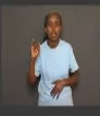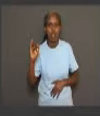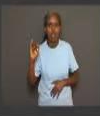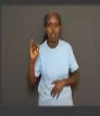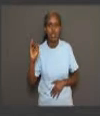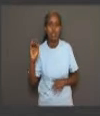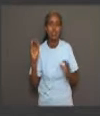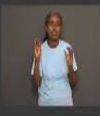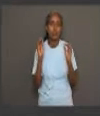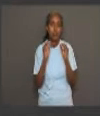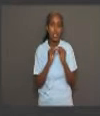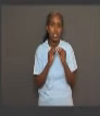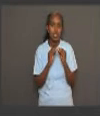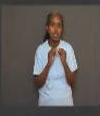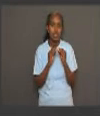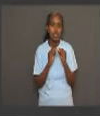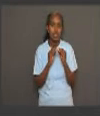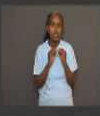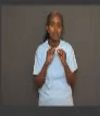xi plus